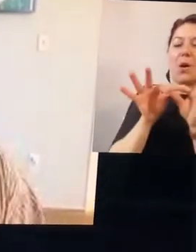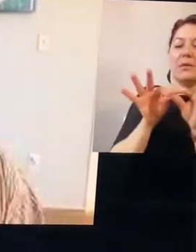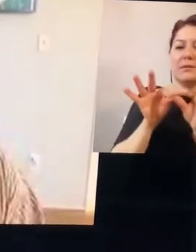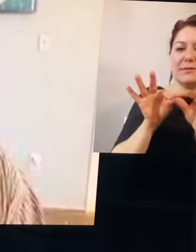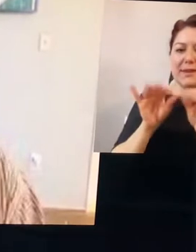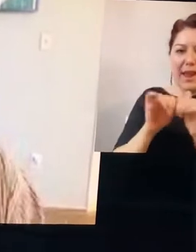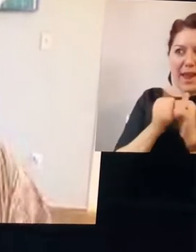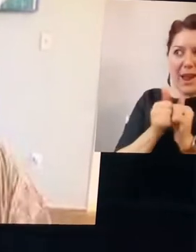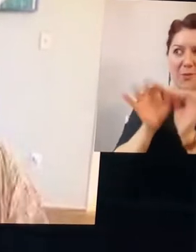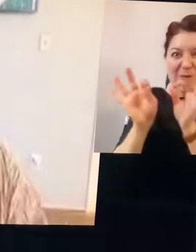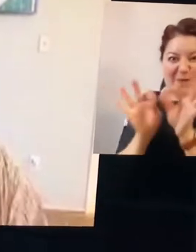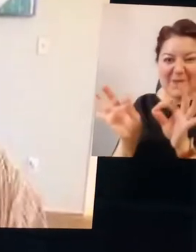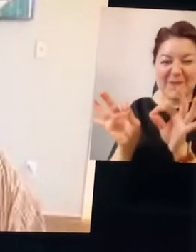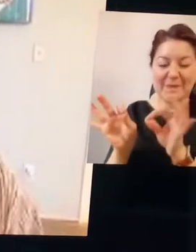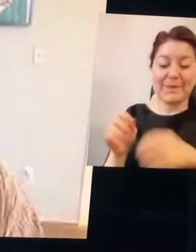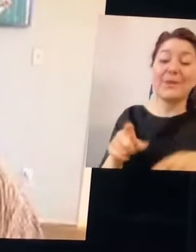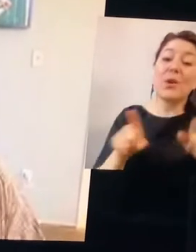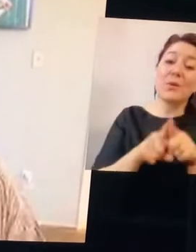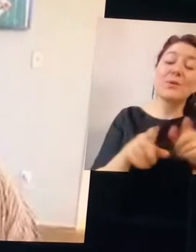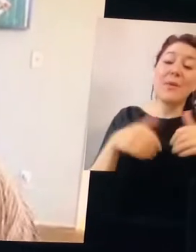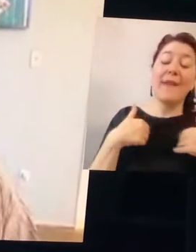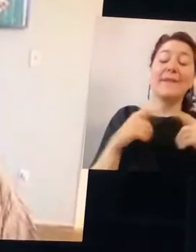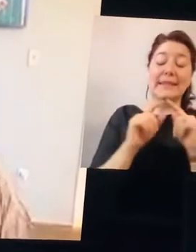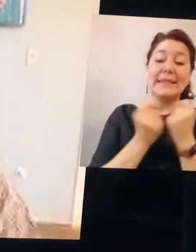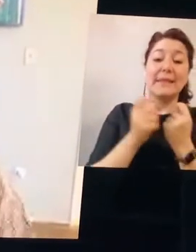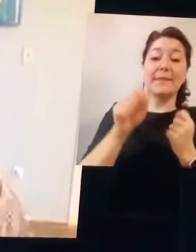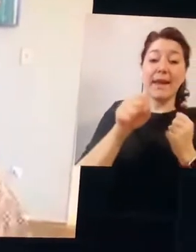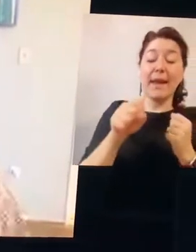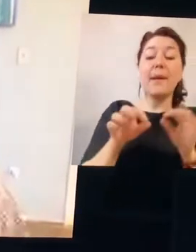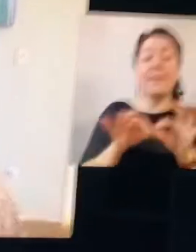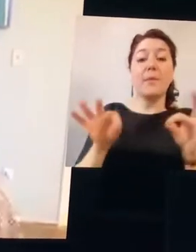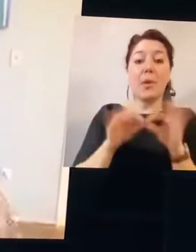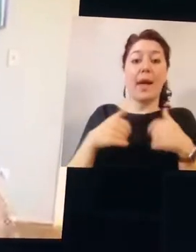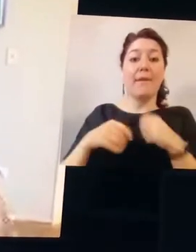is very important. But a lot of times, maybe you can't afford one.